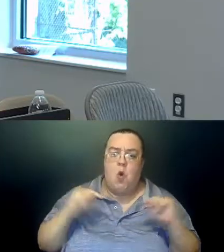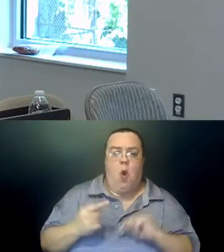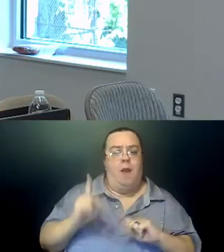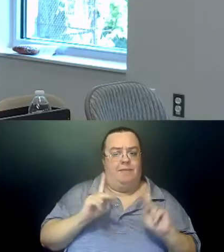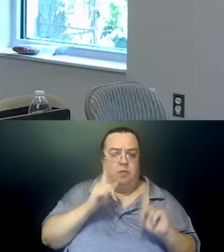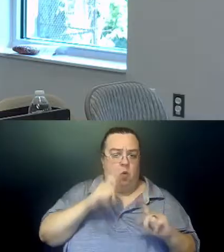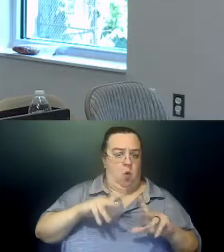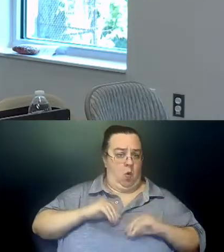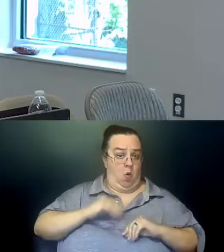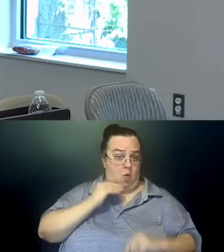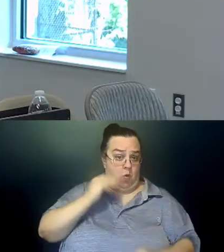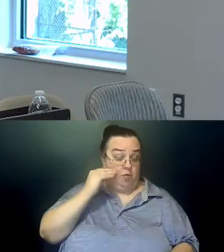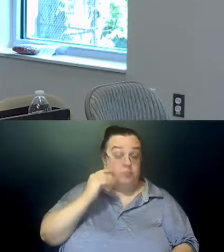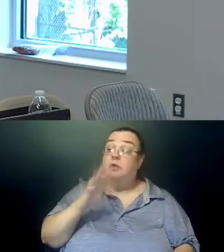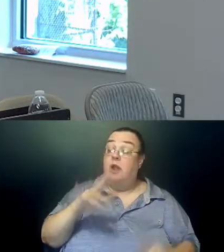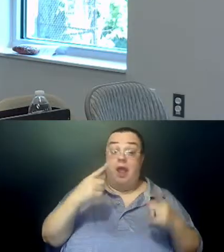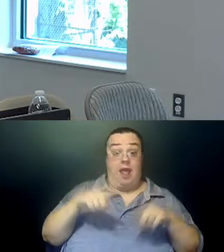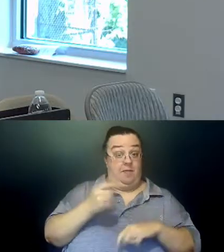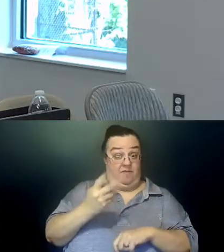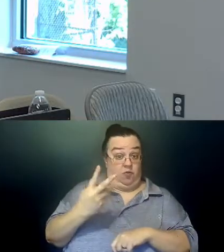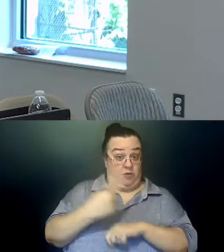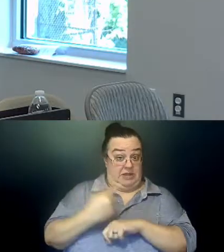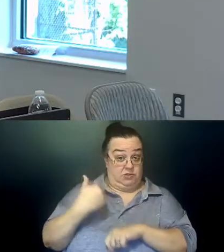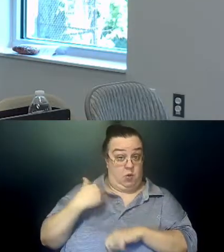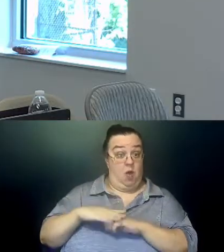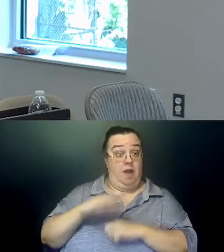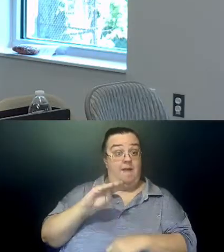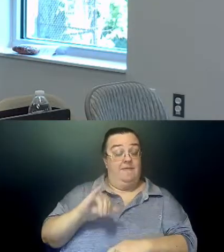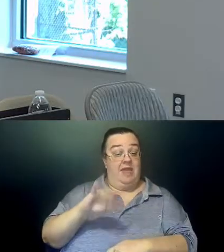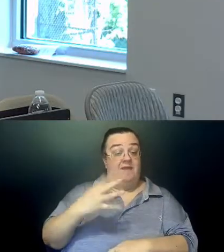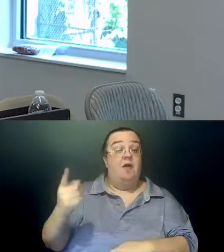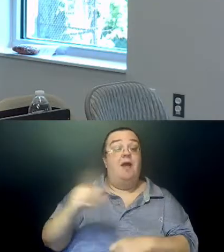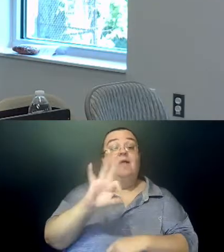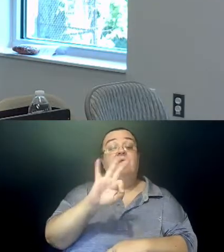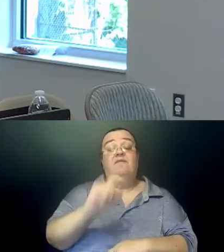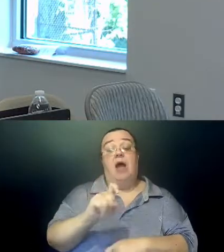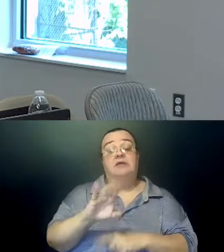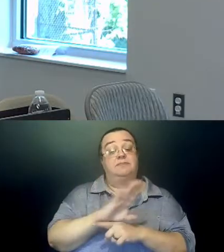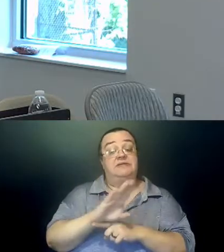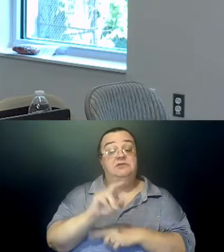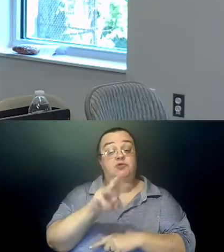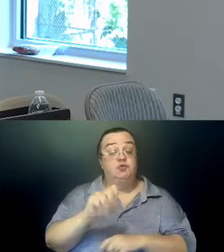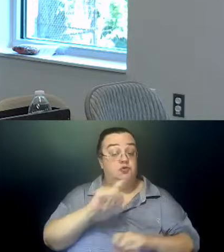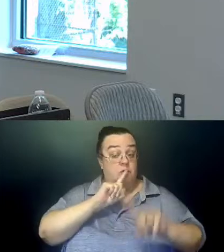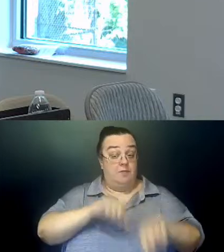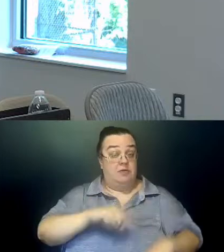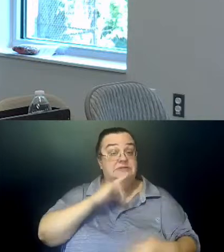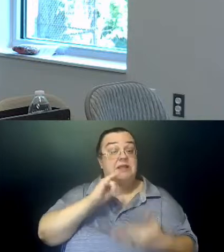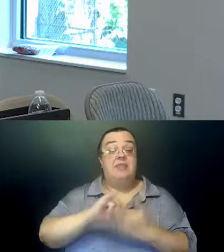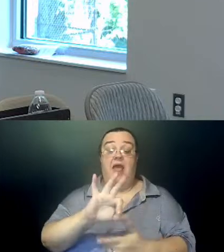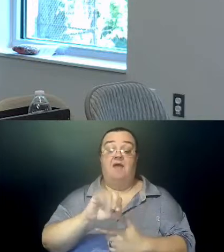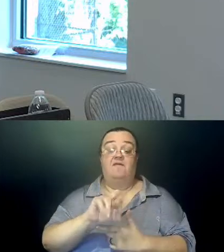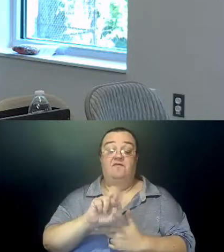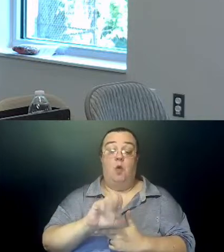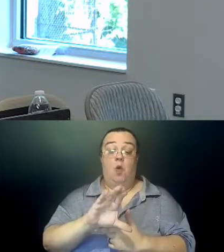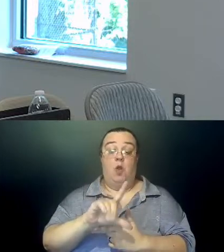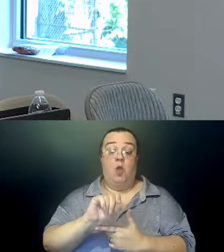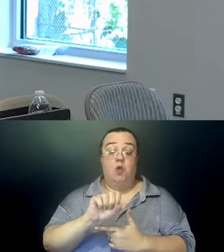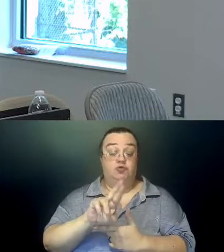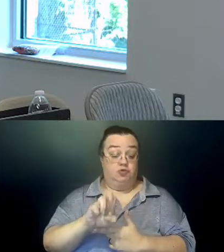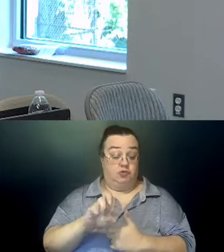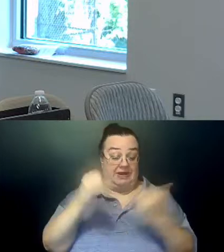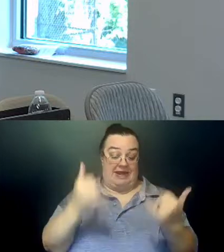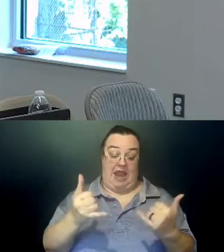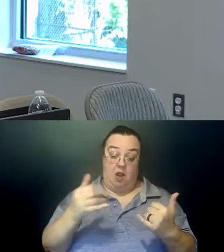few days ago, on May 4th, Fox Business News reported that foreclosures have now hit the highest